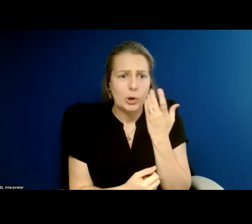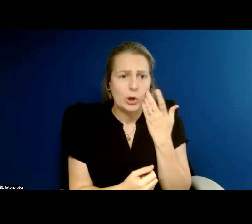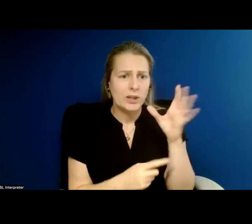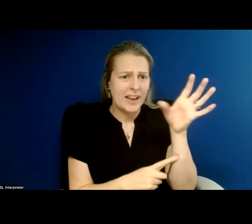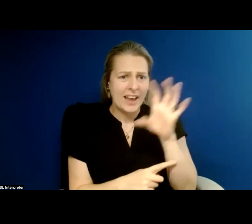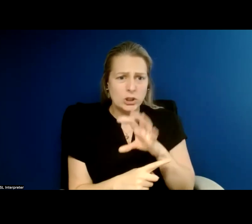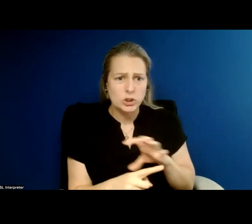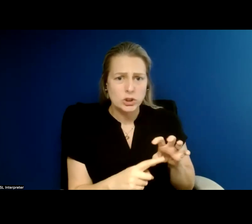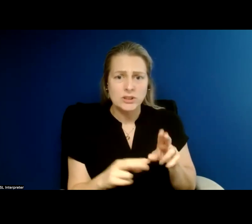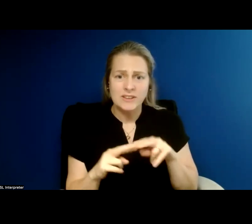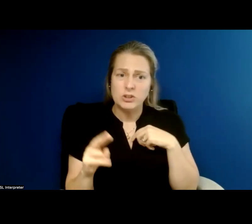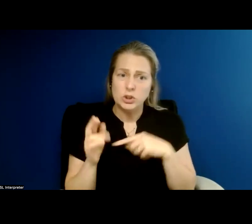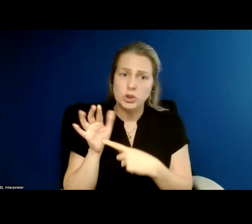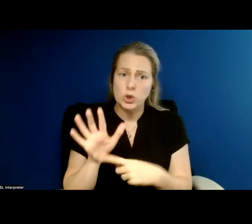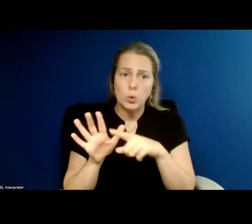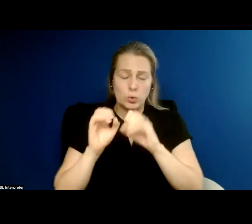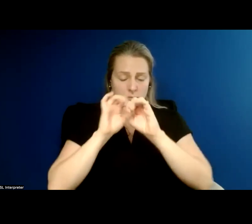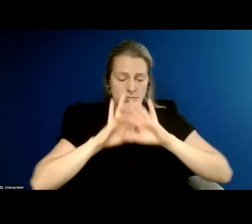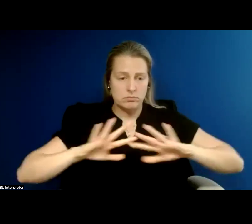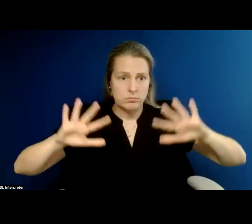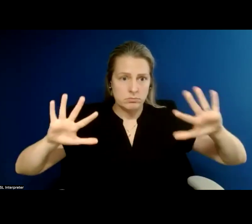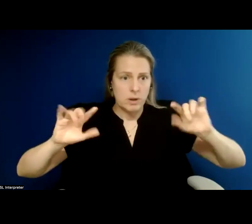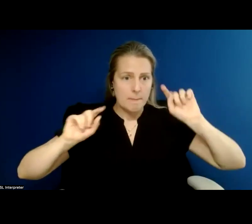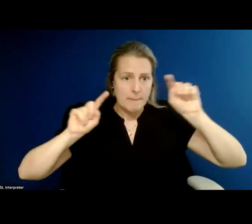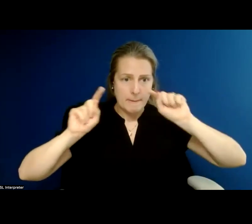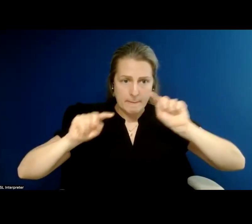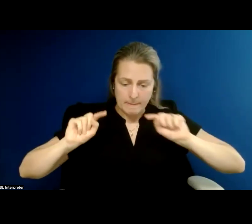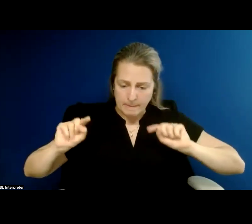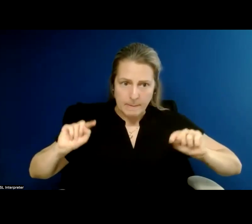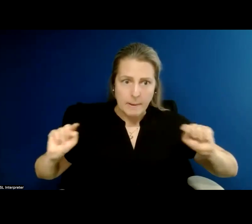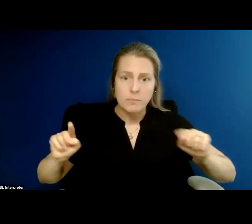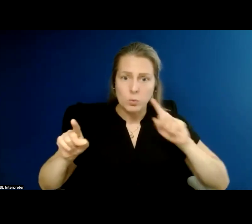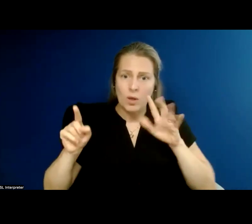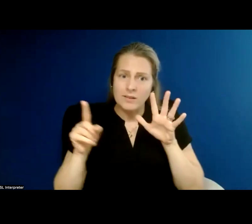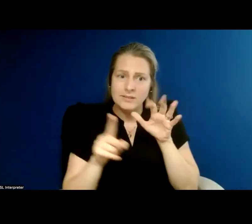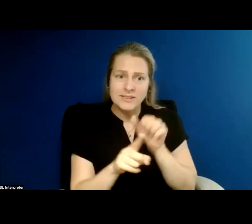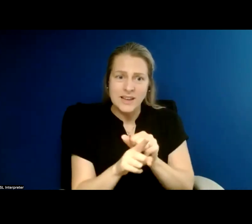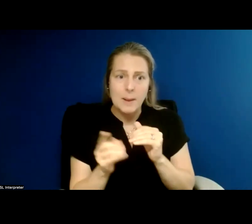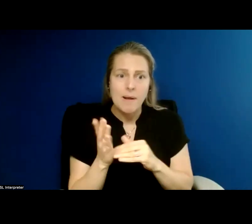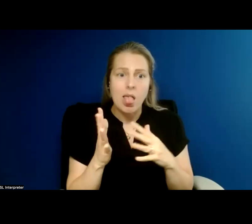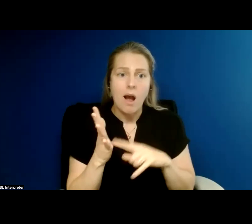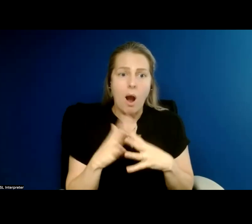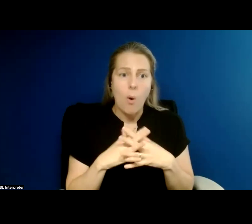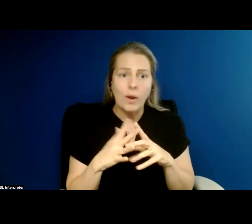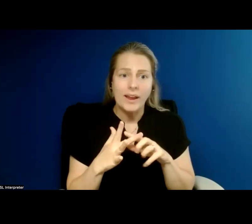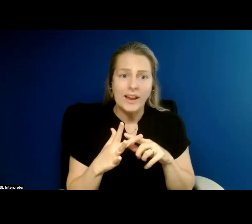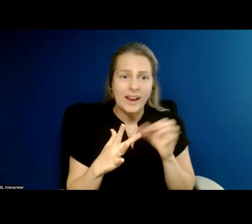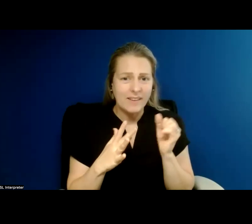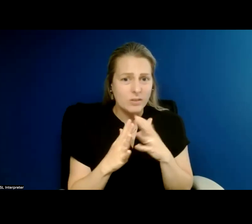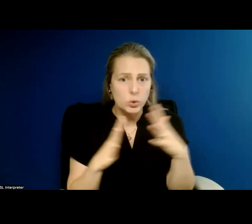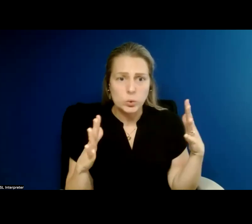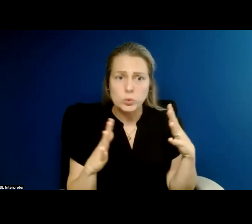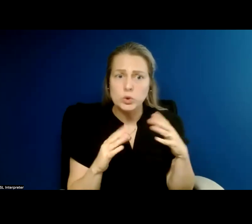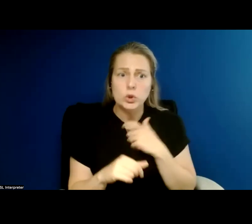with his colleagues Dan O'Neill and others, you would see that Malawi has massive human shortfall and has very little overshoot of